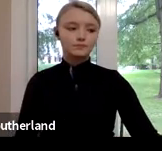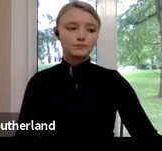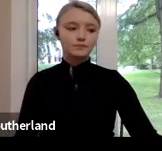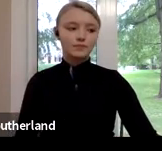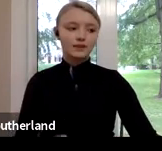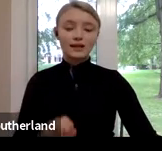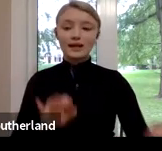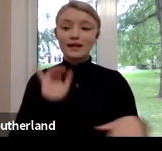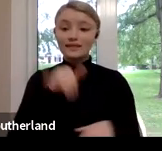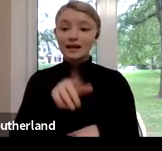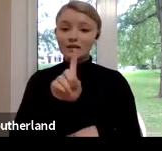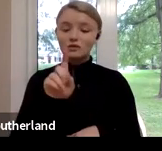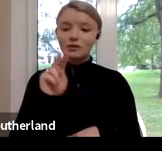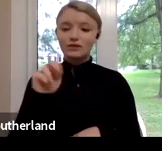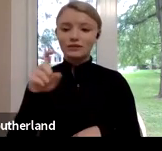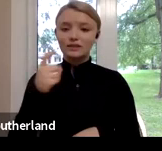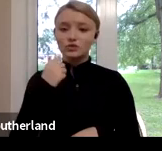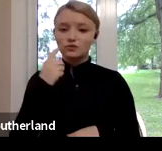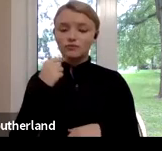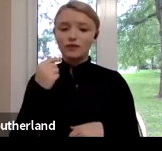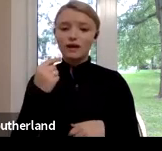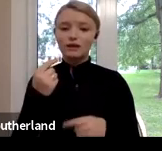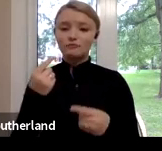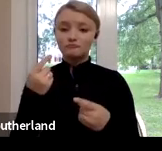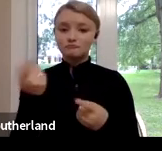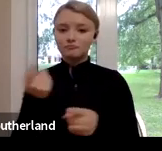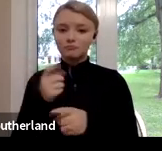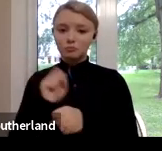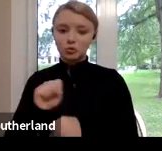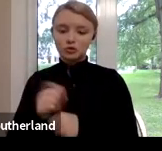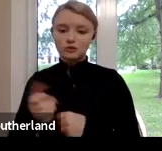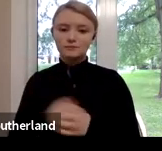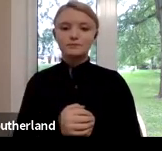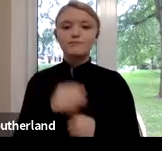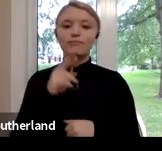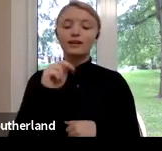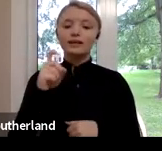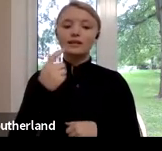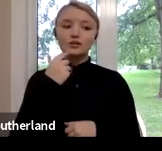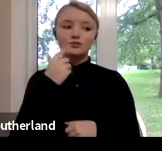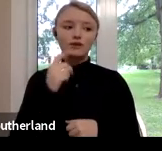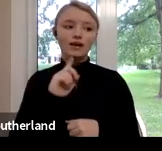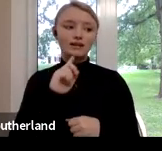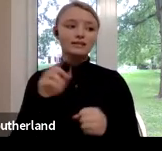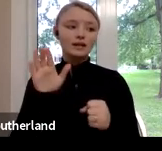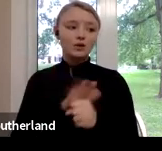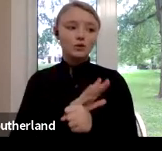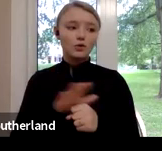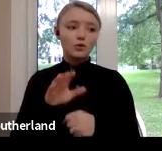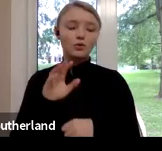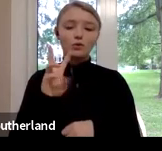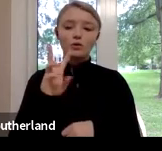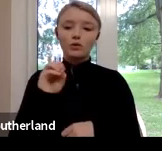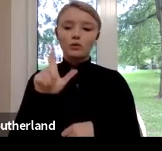into play. What is Ningxia Red? Ningxia Red is a whole wolfberry puree.